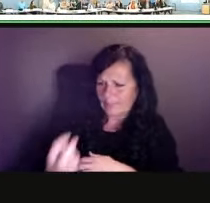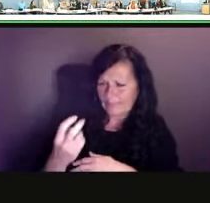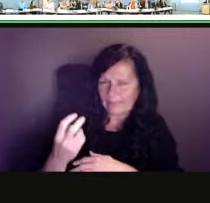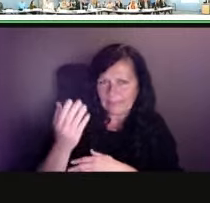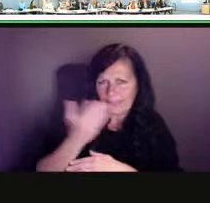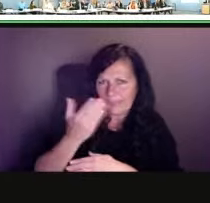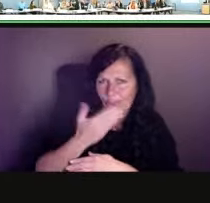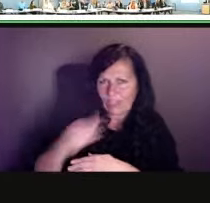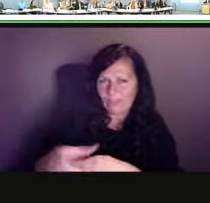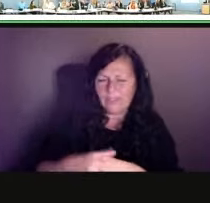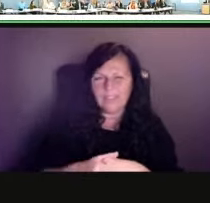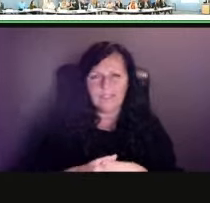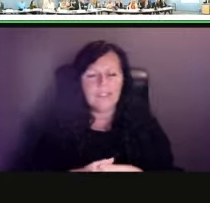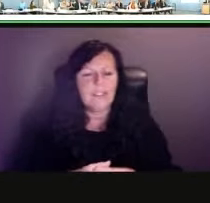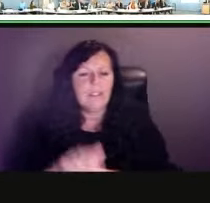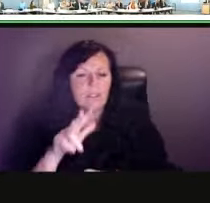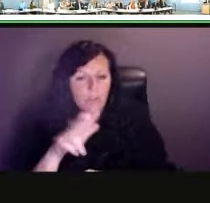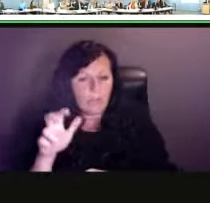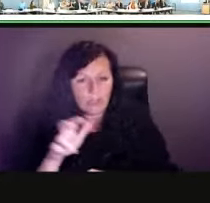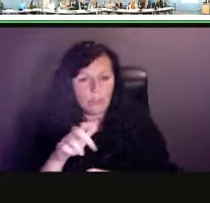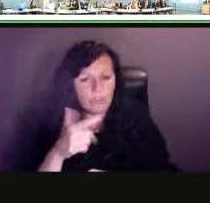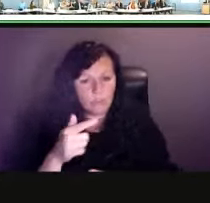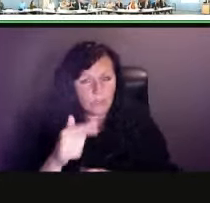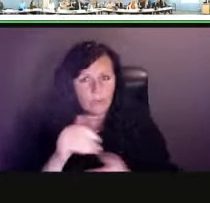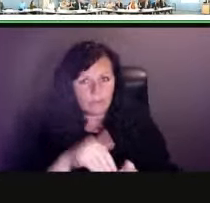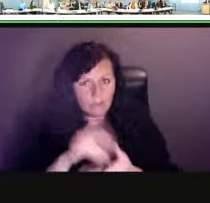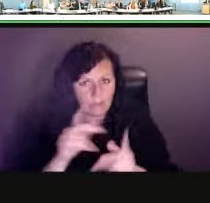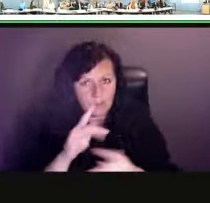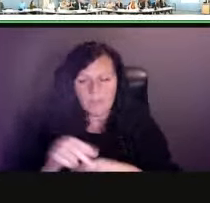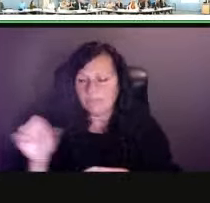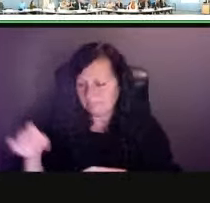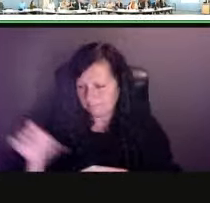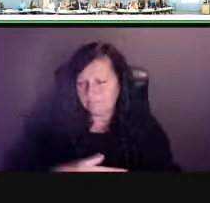321,000. Yeah, I can agree. Thank you. You're welcome.